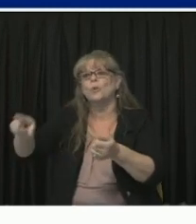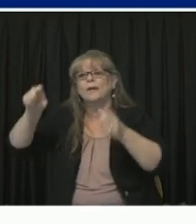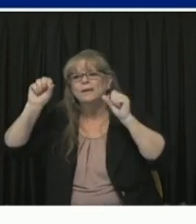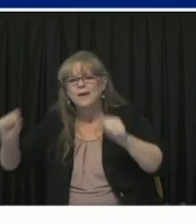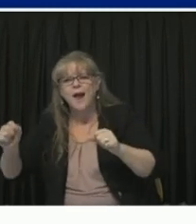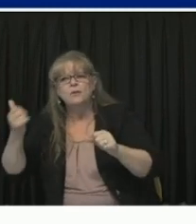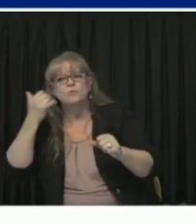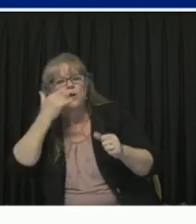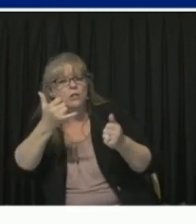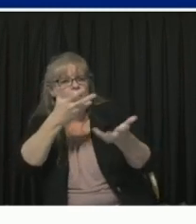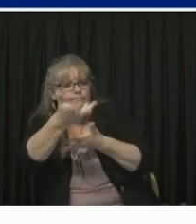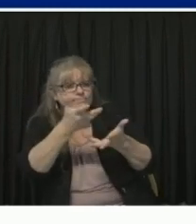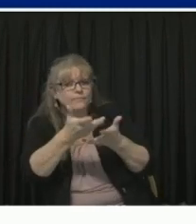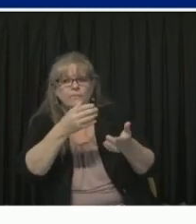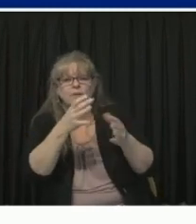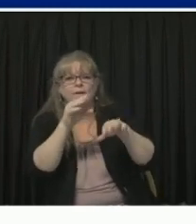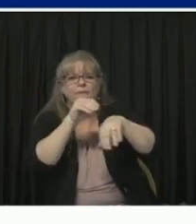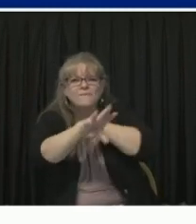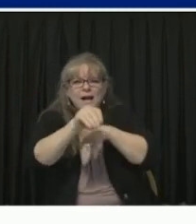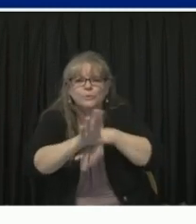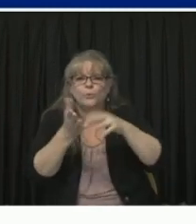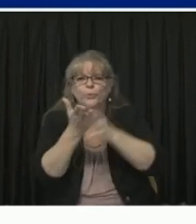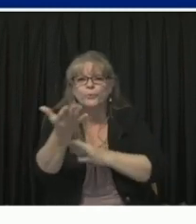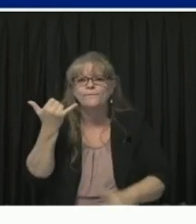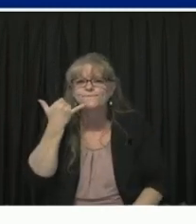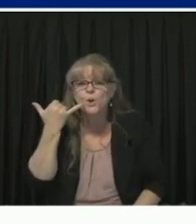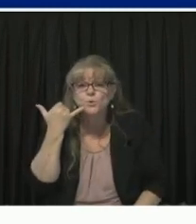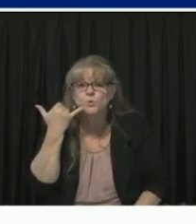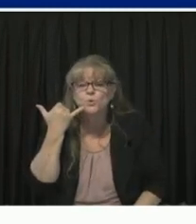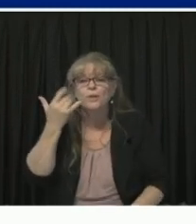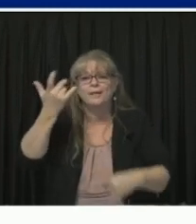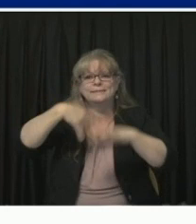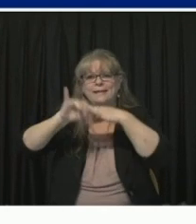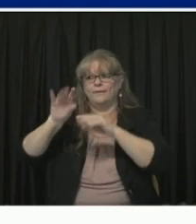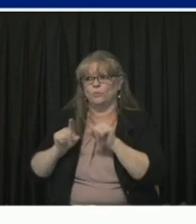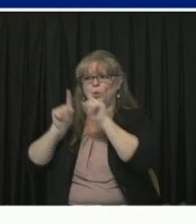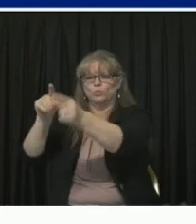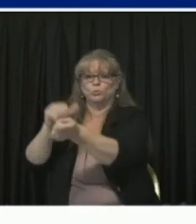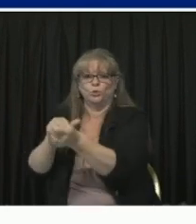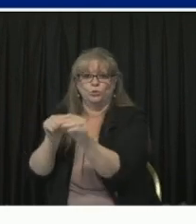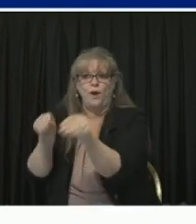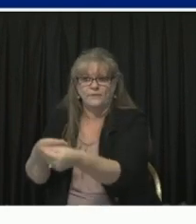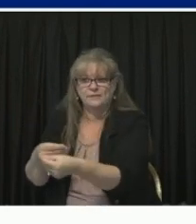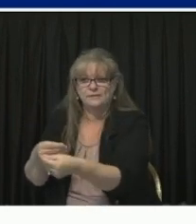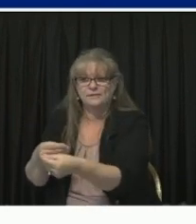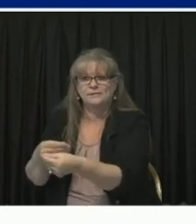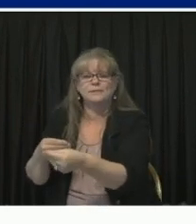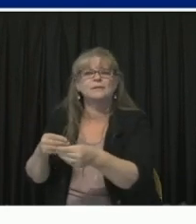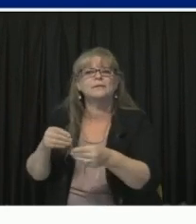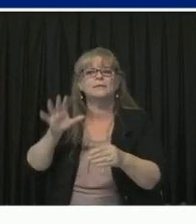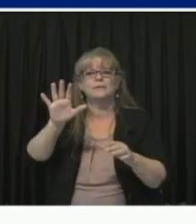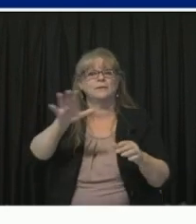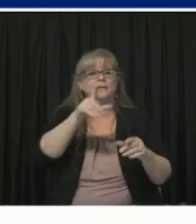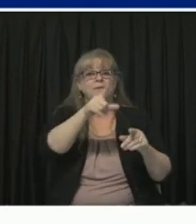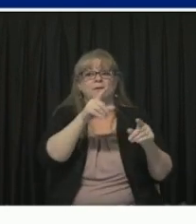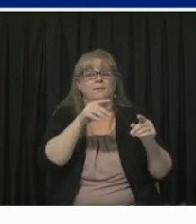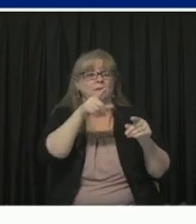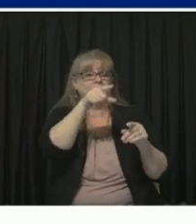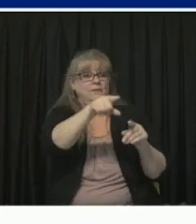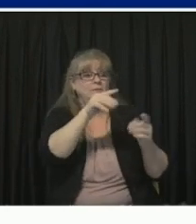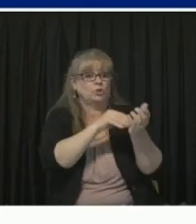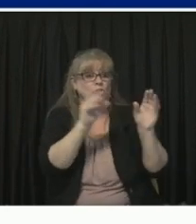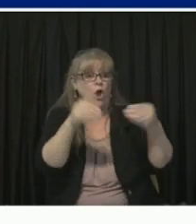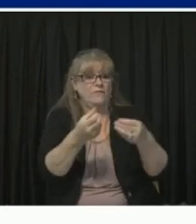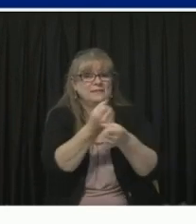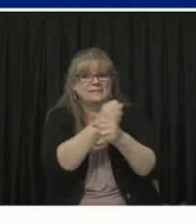having to leave our homes. And doctors' offices are, of course, safe. They're very sterile, but we still want to limit